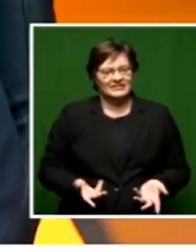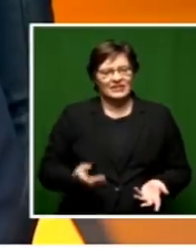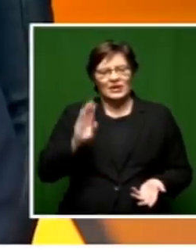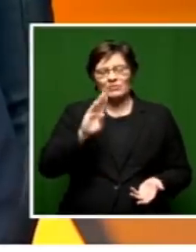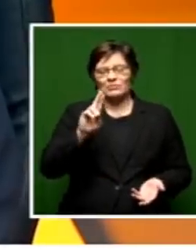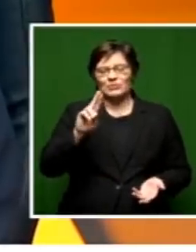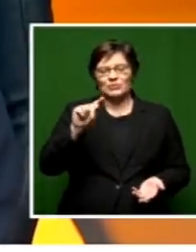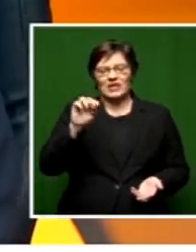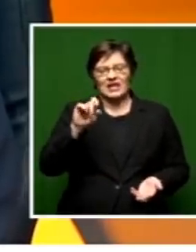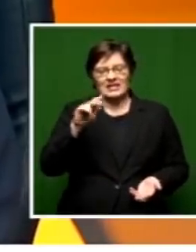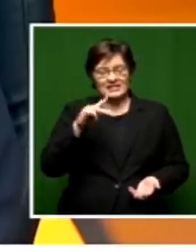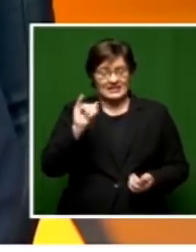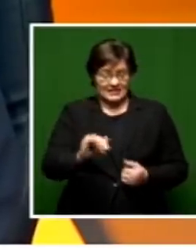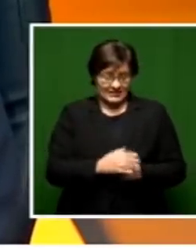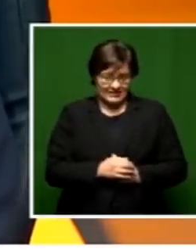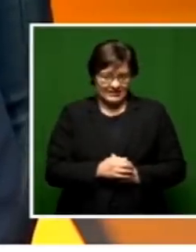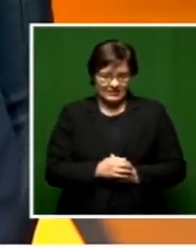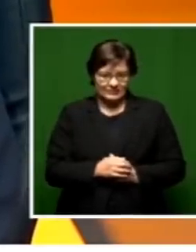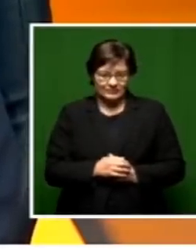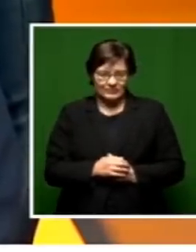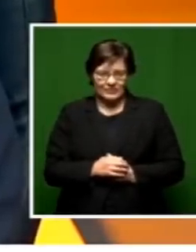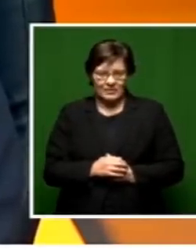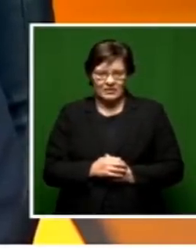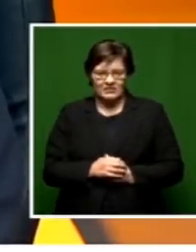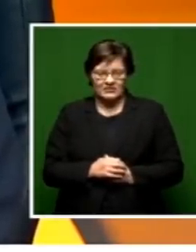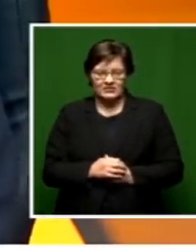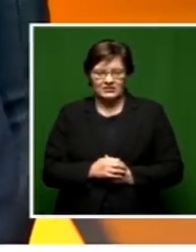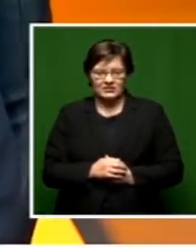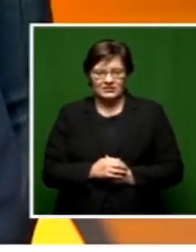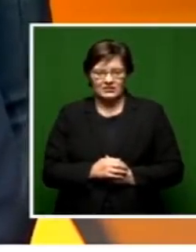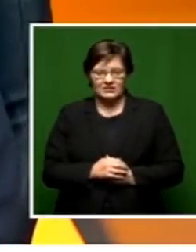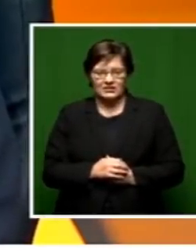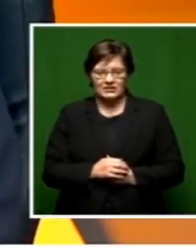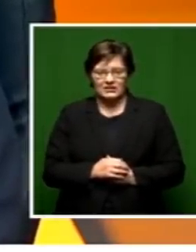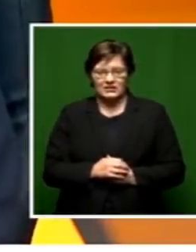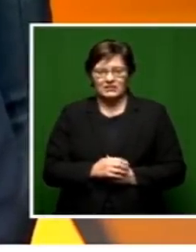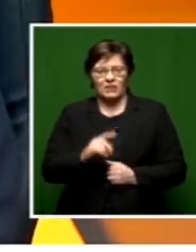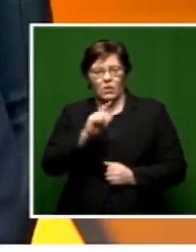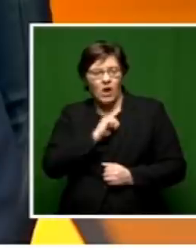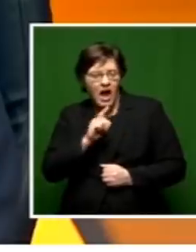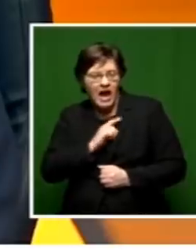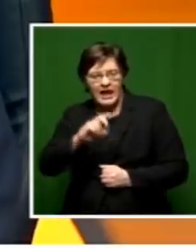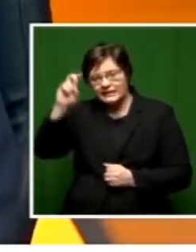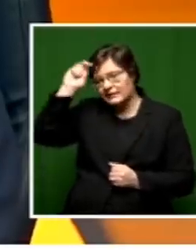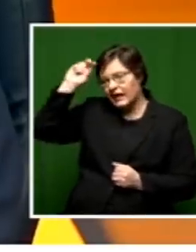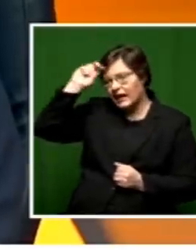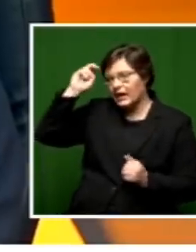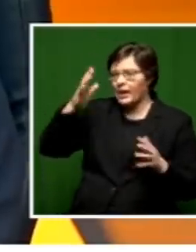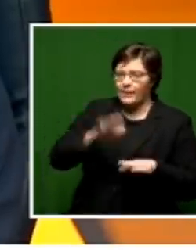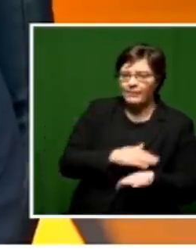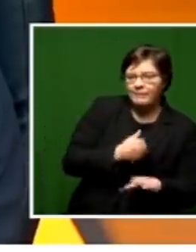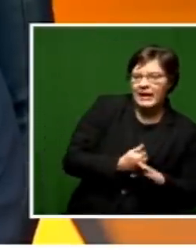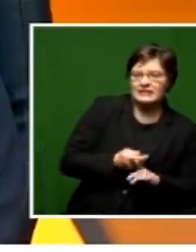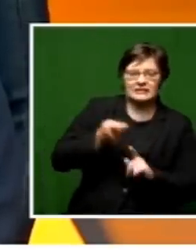The party is about Gacha Buthelezi because he's royalty. The party is based on tradition, vanguard of Zulu tradition. So